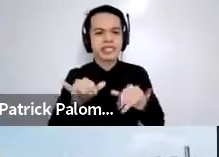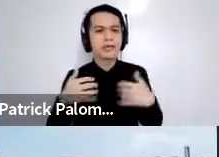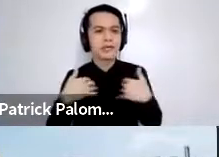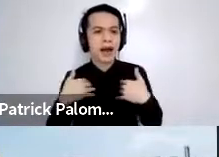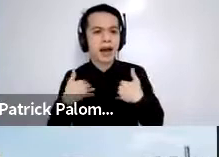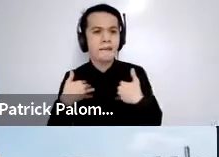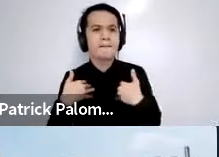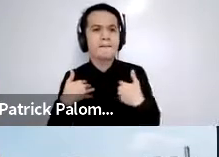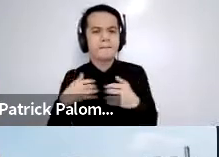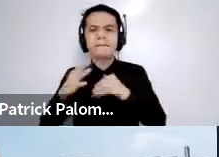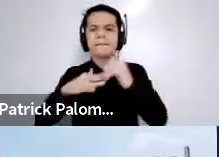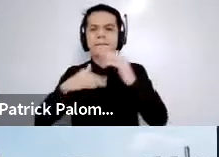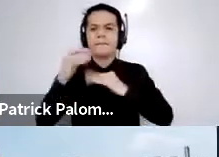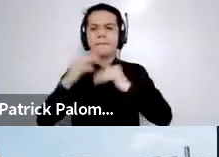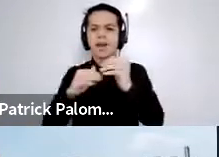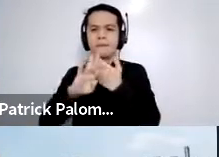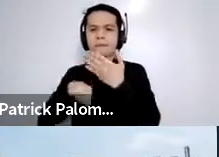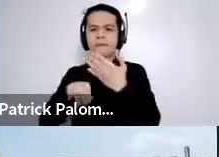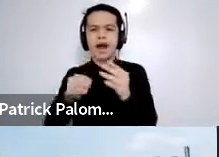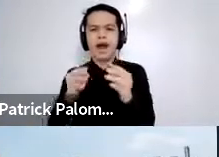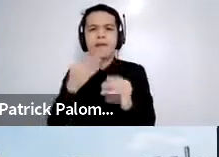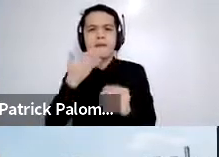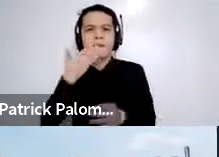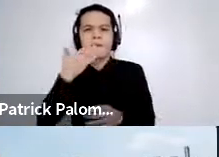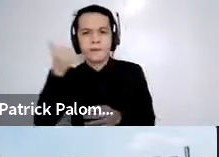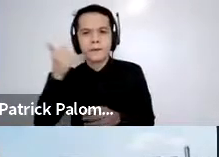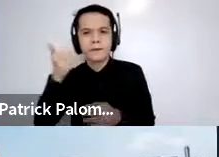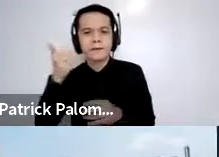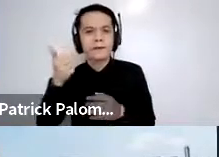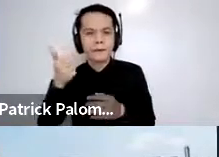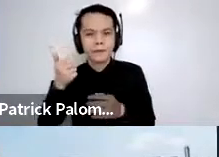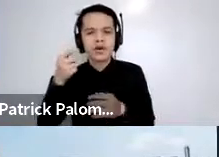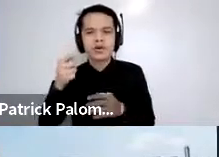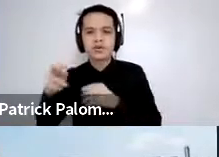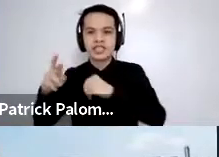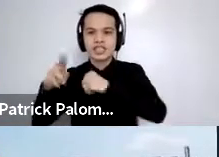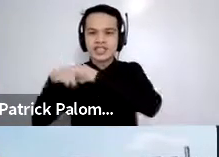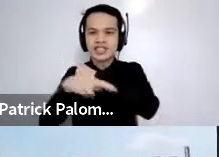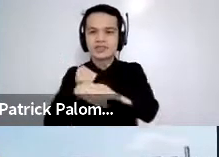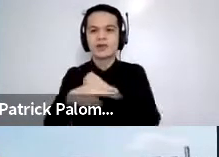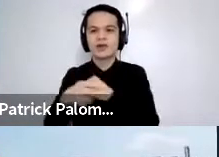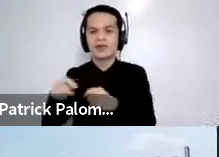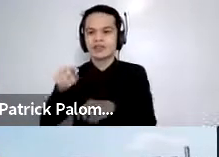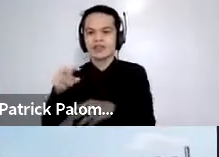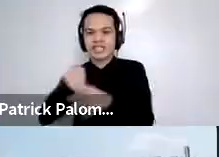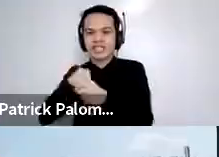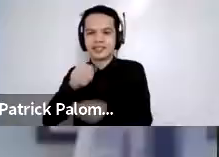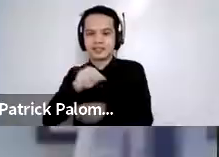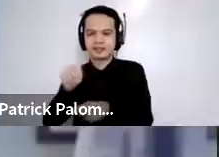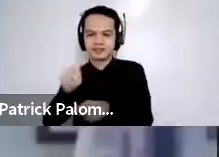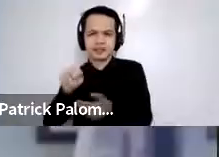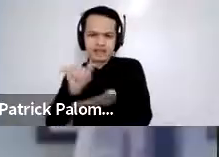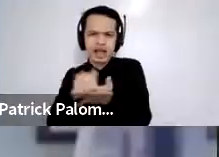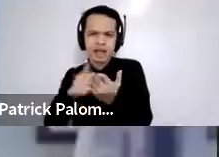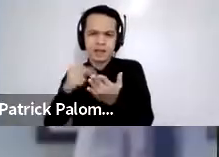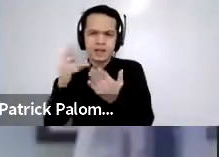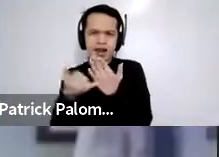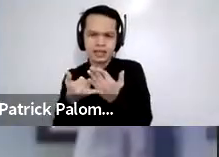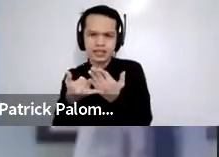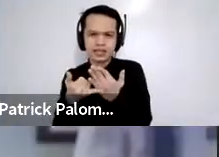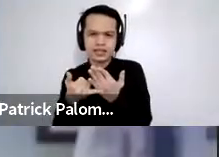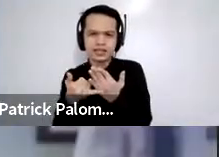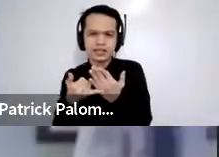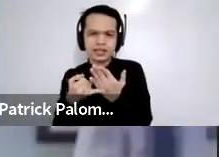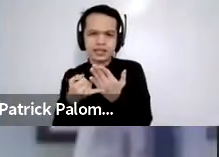build back better the riverways of Metro Manila. This is actually the project of the Department of Environment